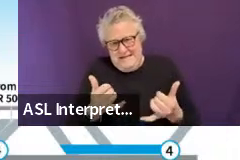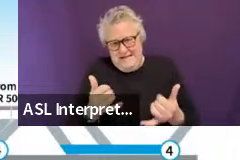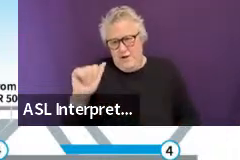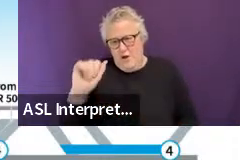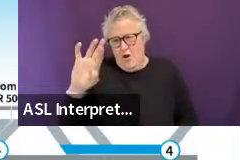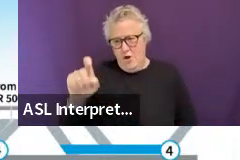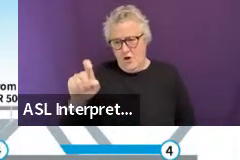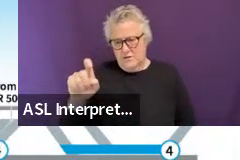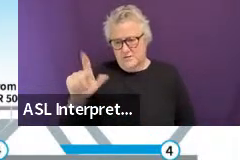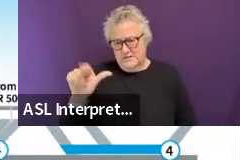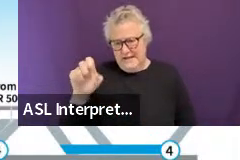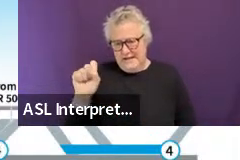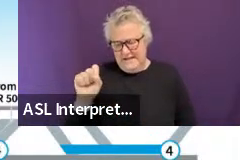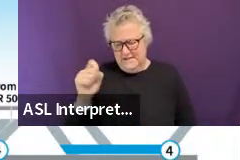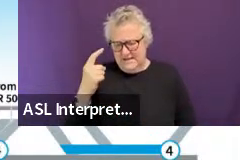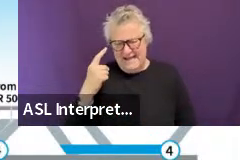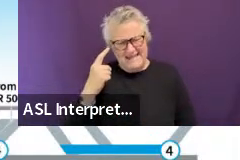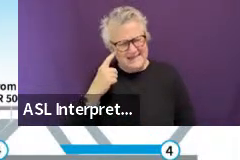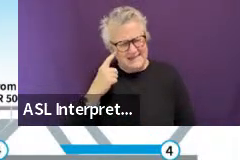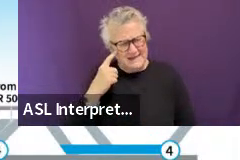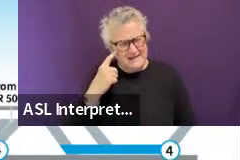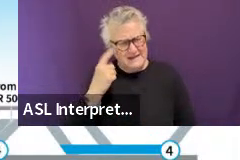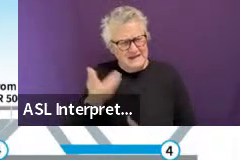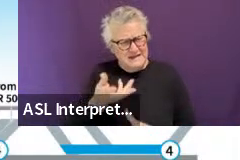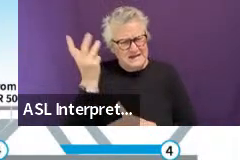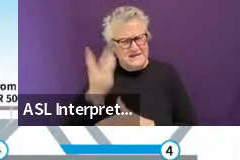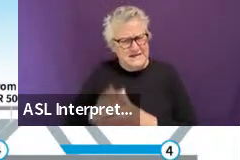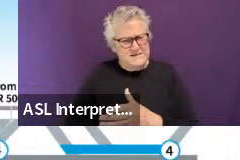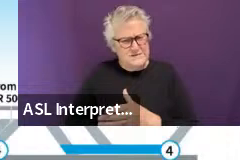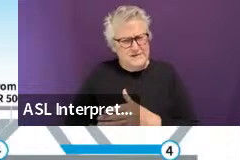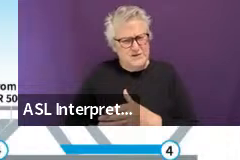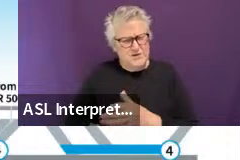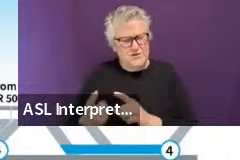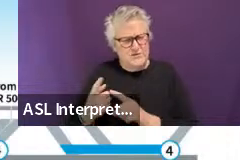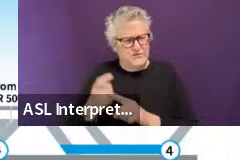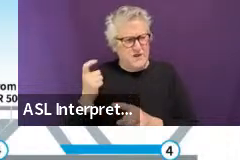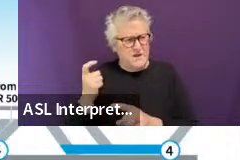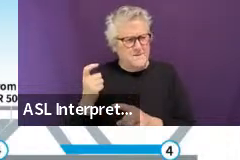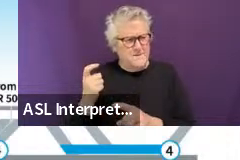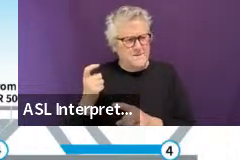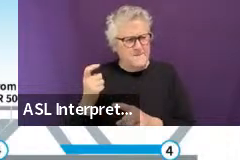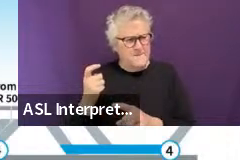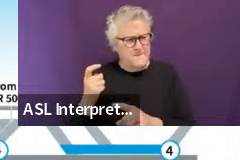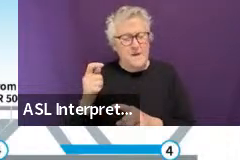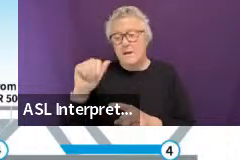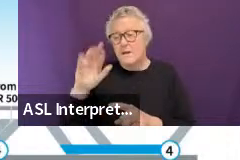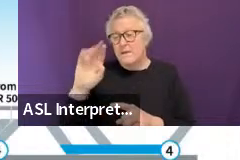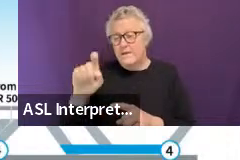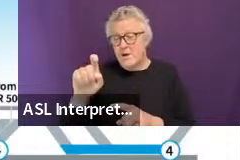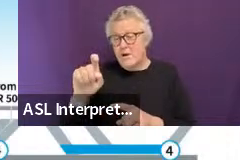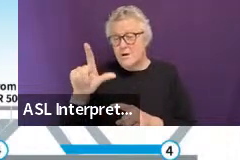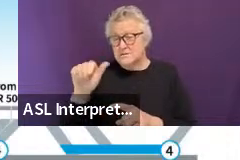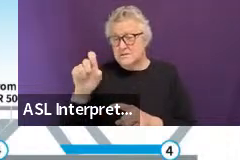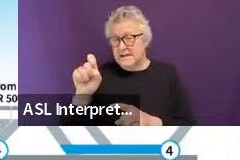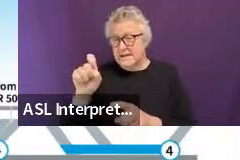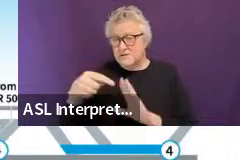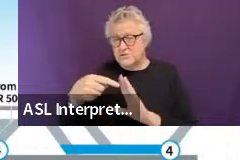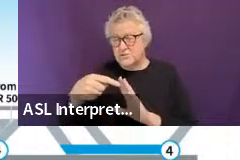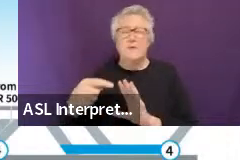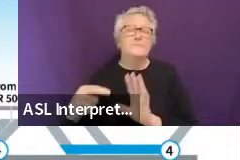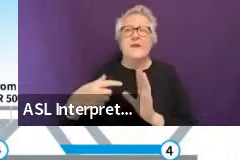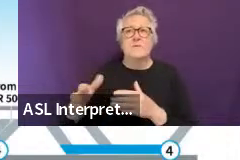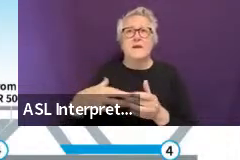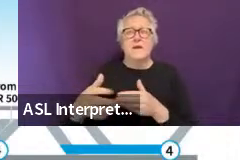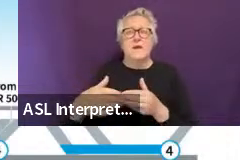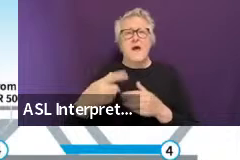I think, from the ox lanes shown. Well, anyway, I